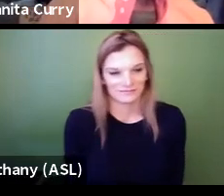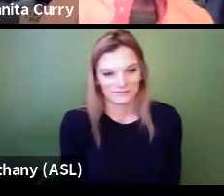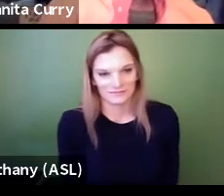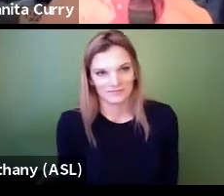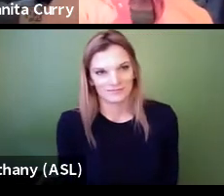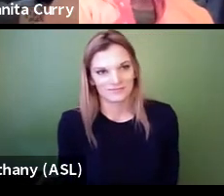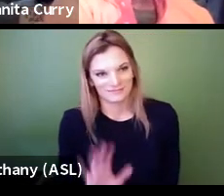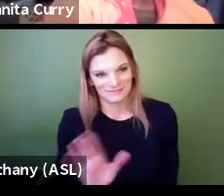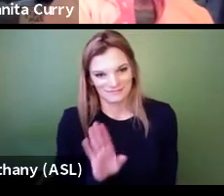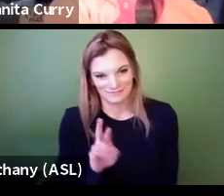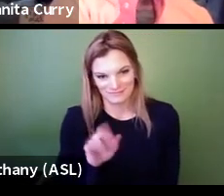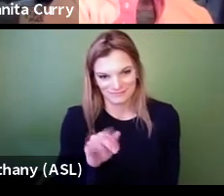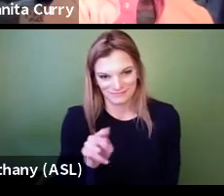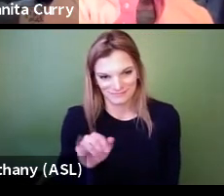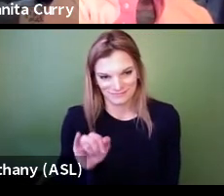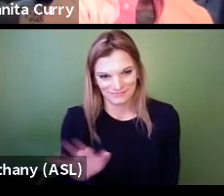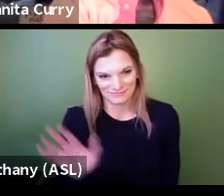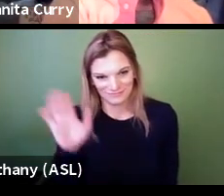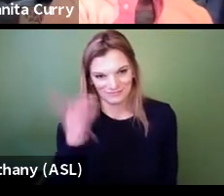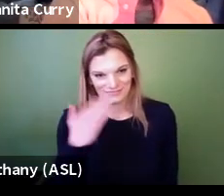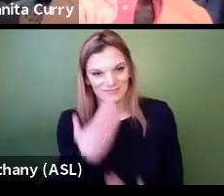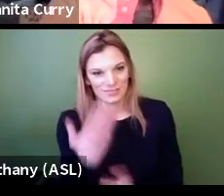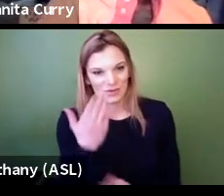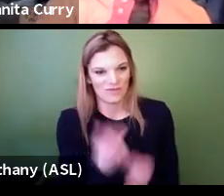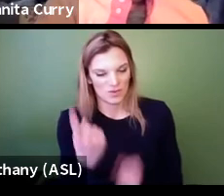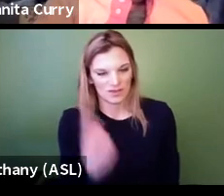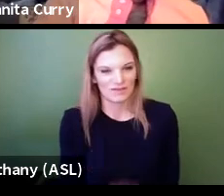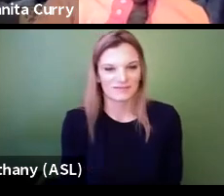Hi, Brittany. Good morning, everyone.